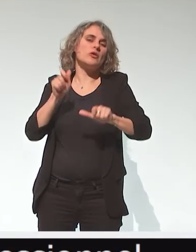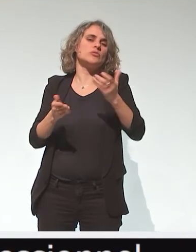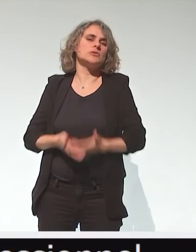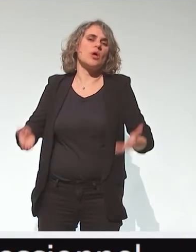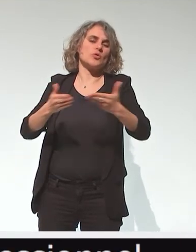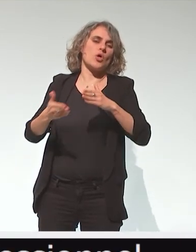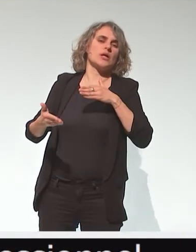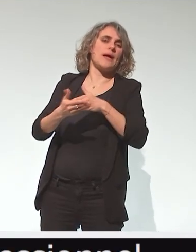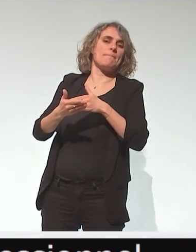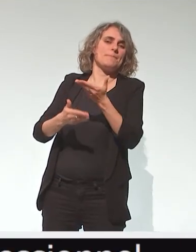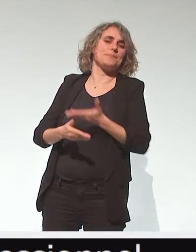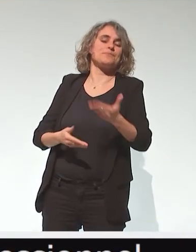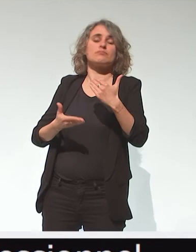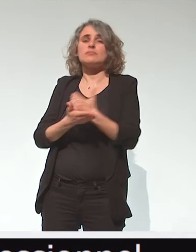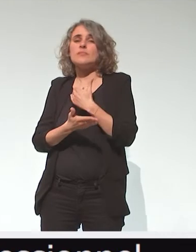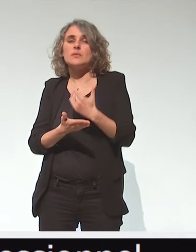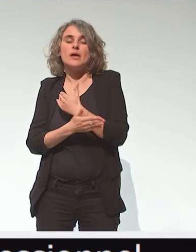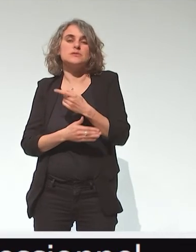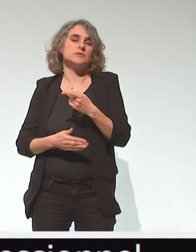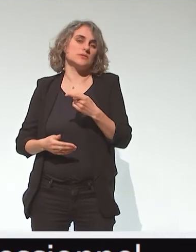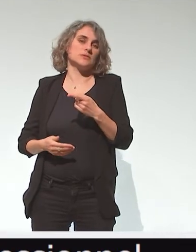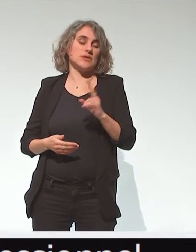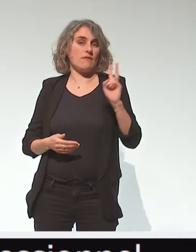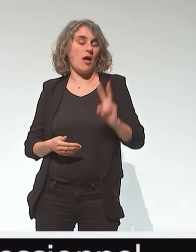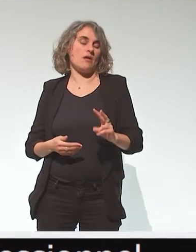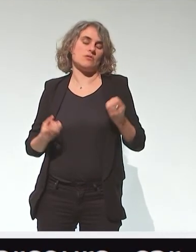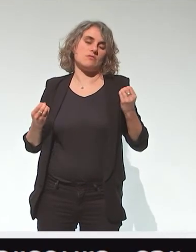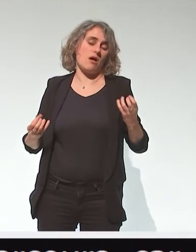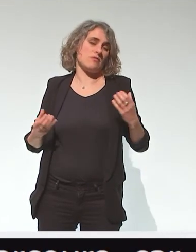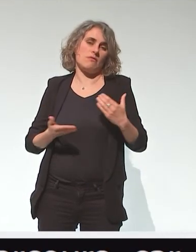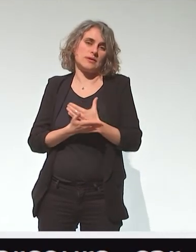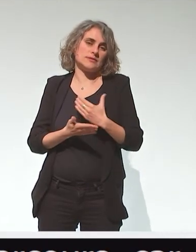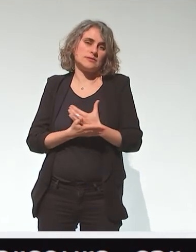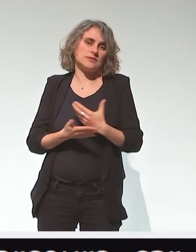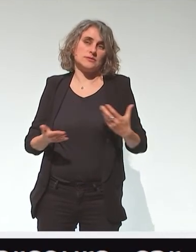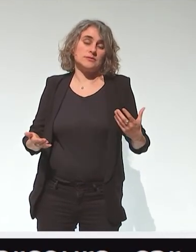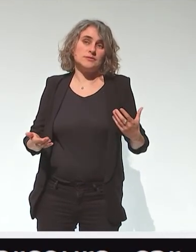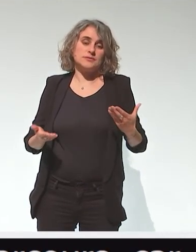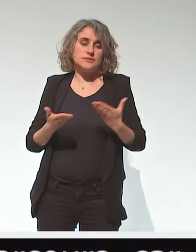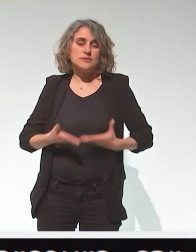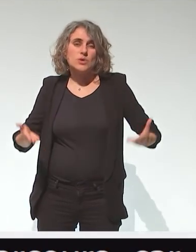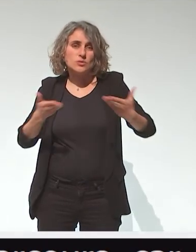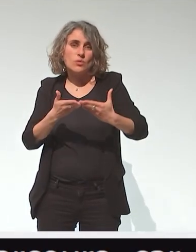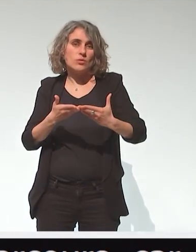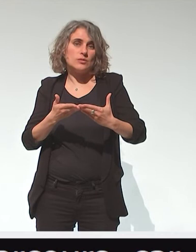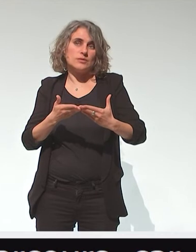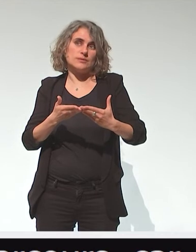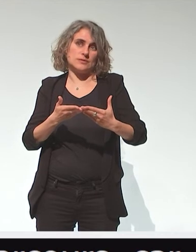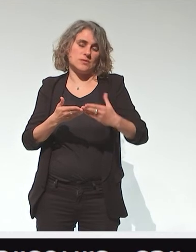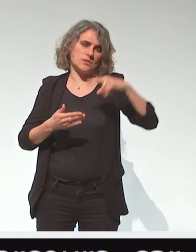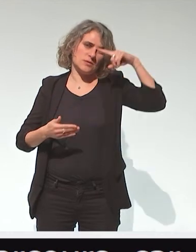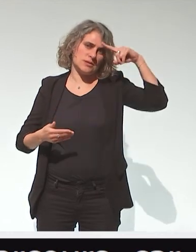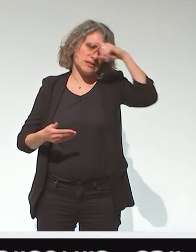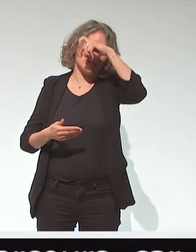professional career, as many disabled people will bear out. As they have had to grapple